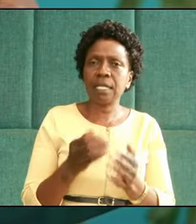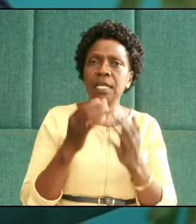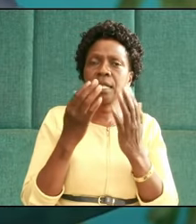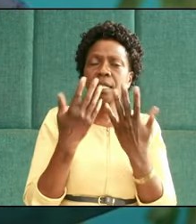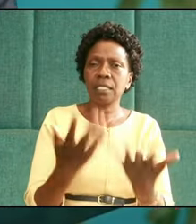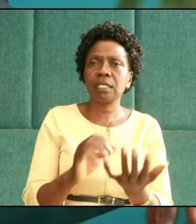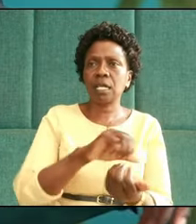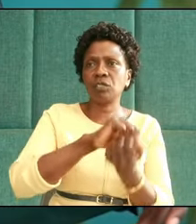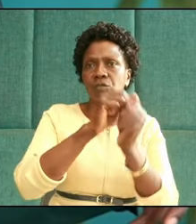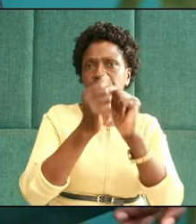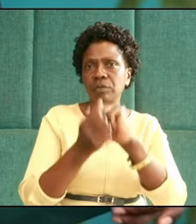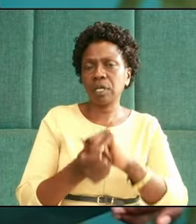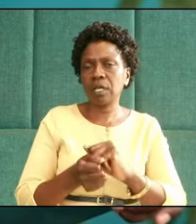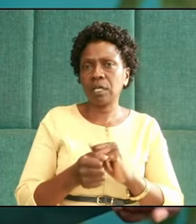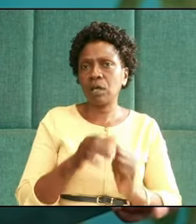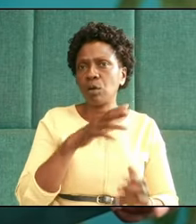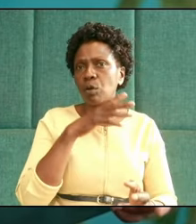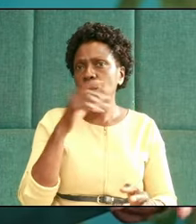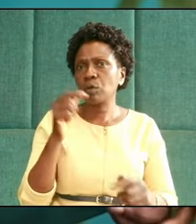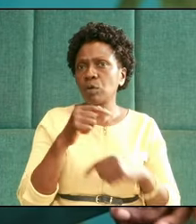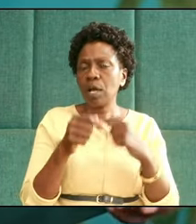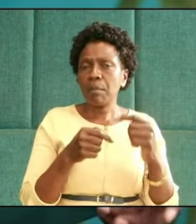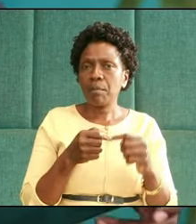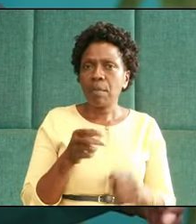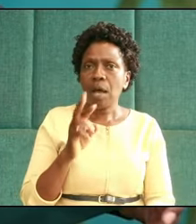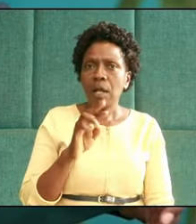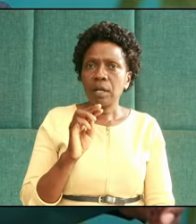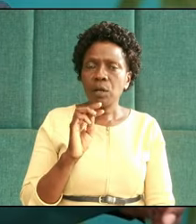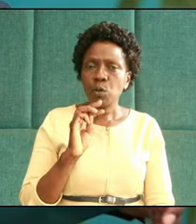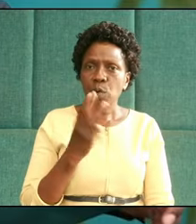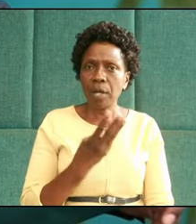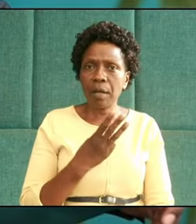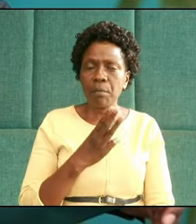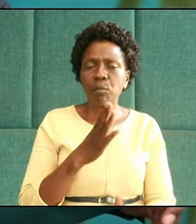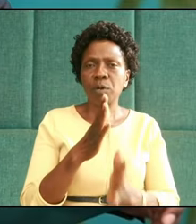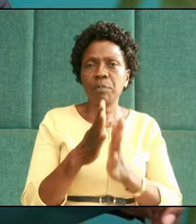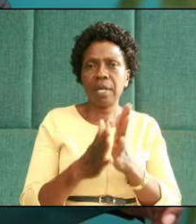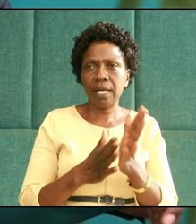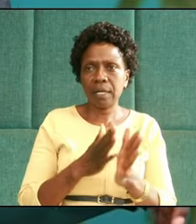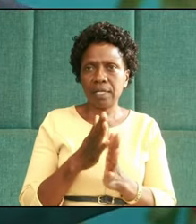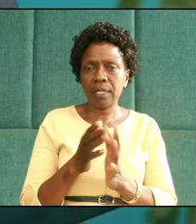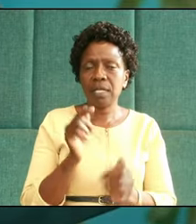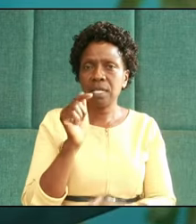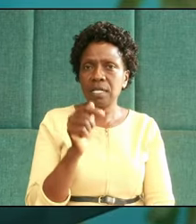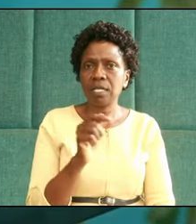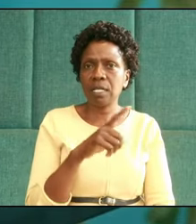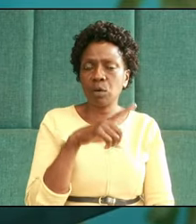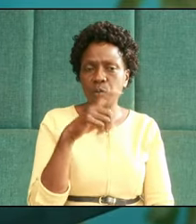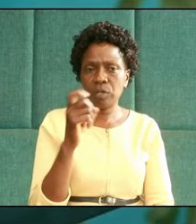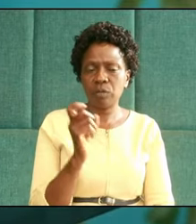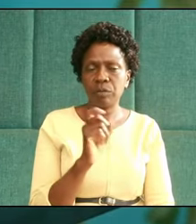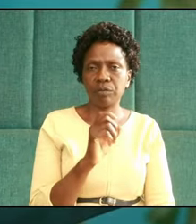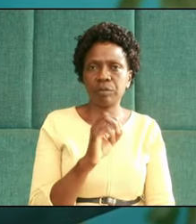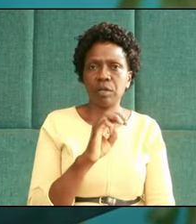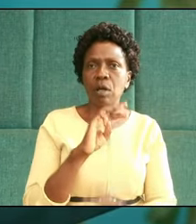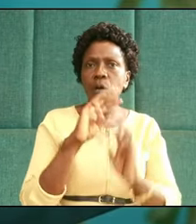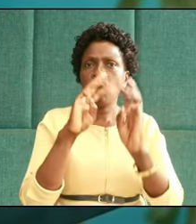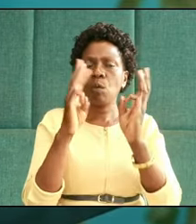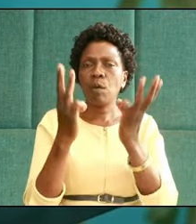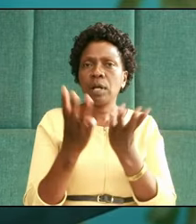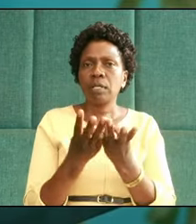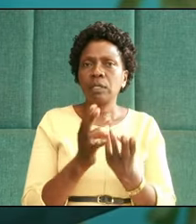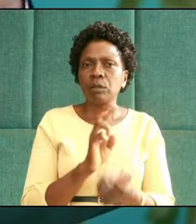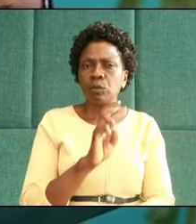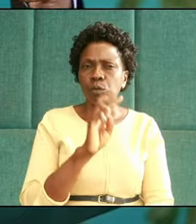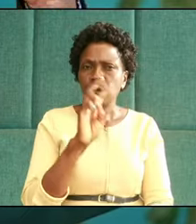come. Are we prepared? That's the question they are asking. The world is looking